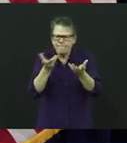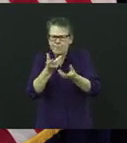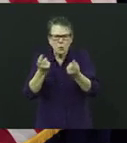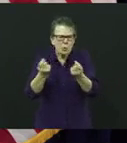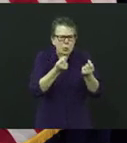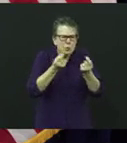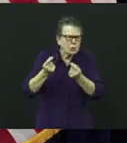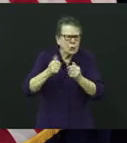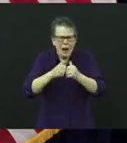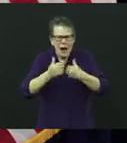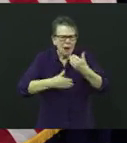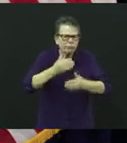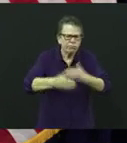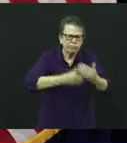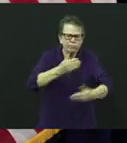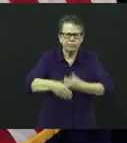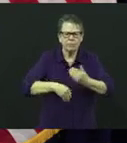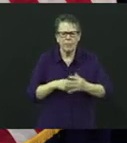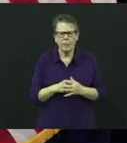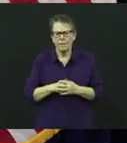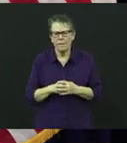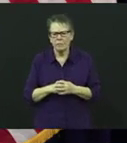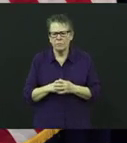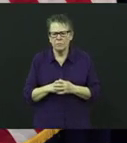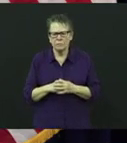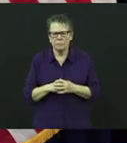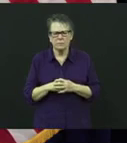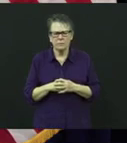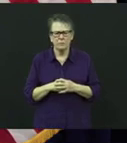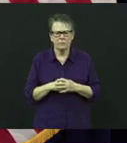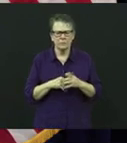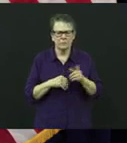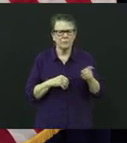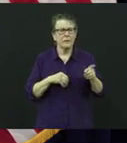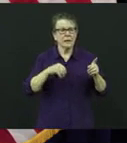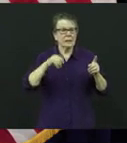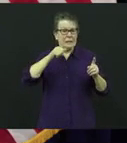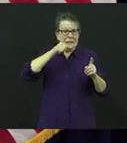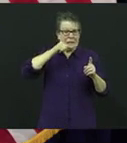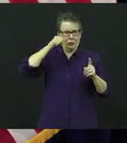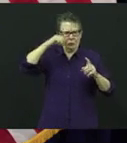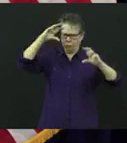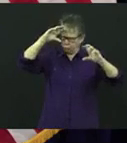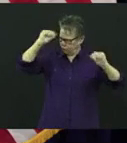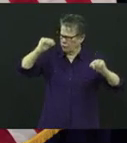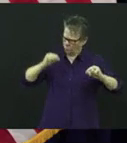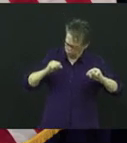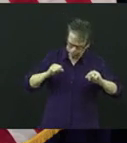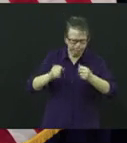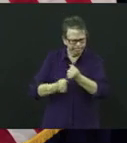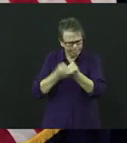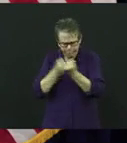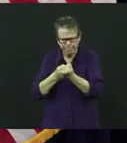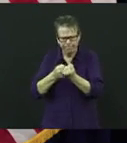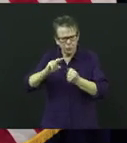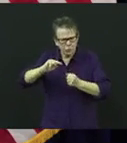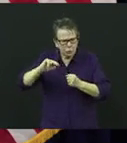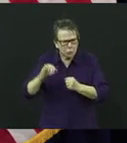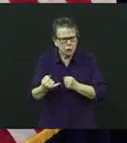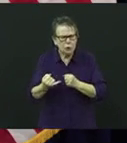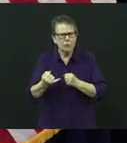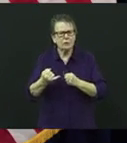reiterated their active support for our four field hospitals. Pat, tell